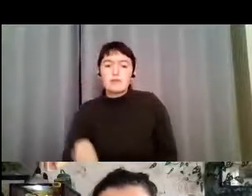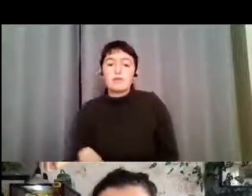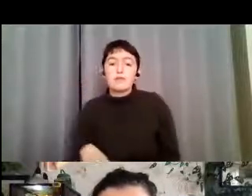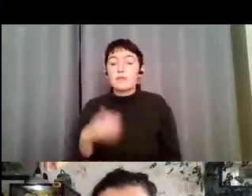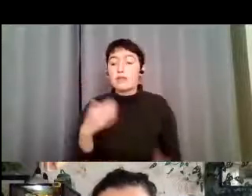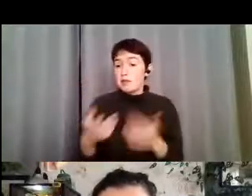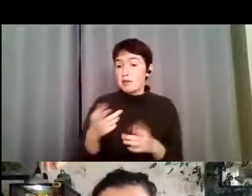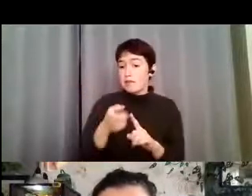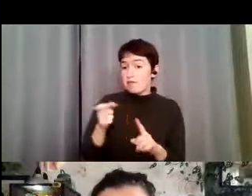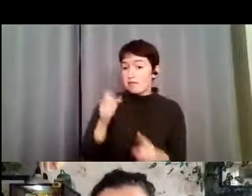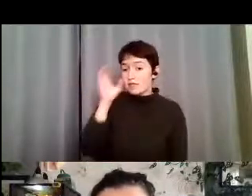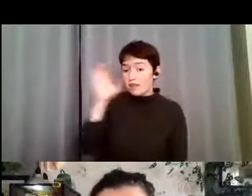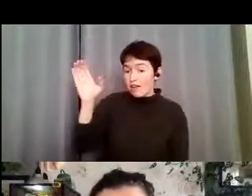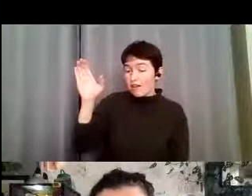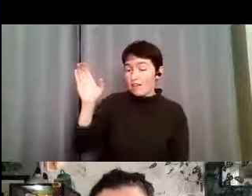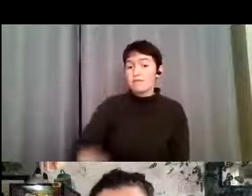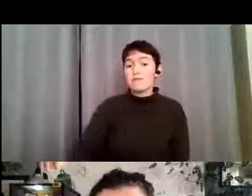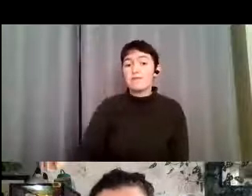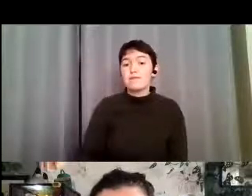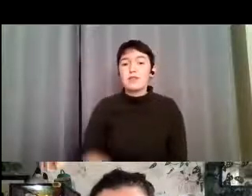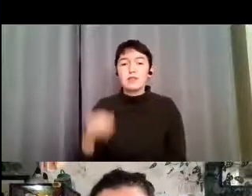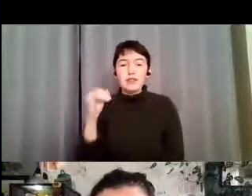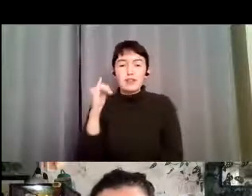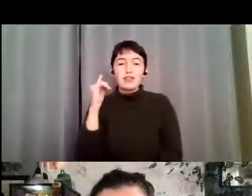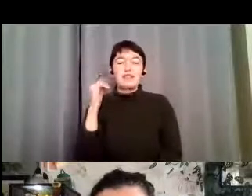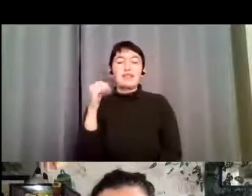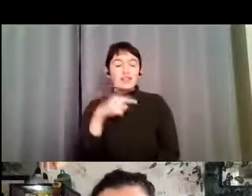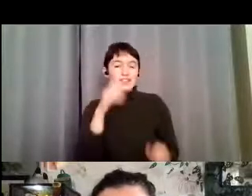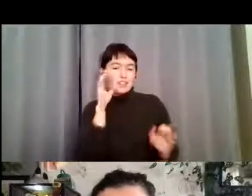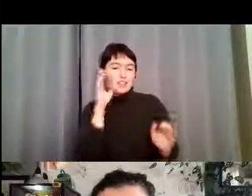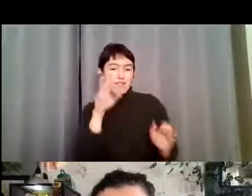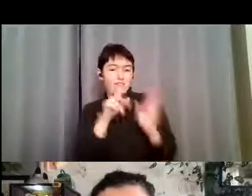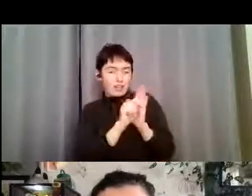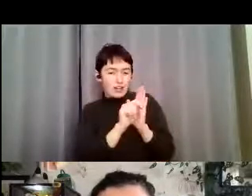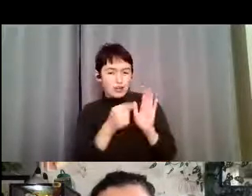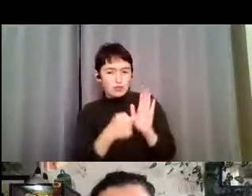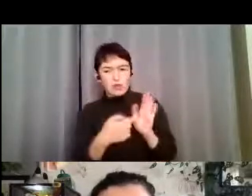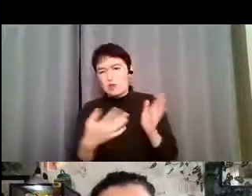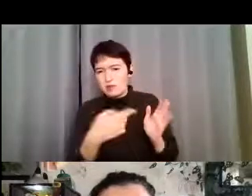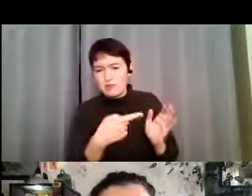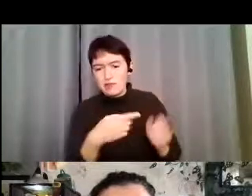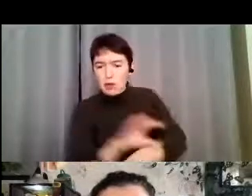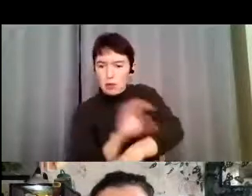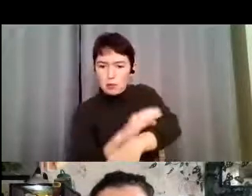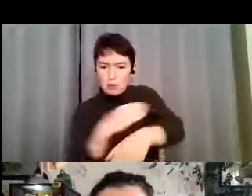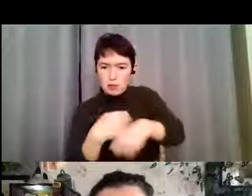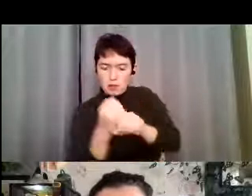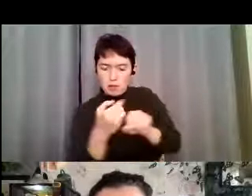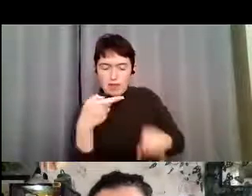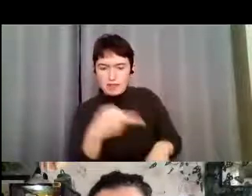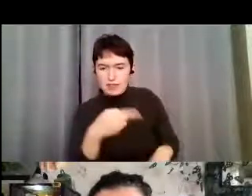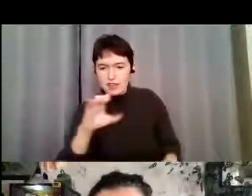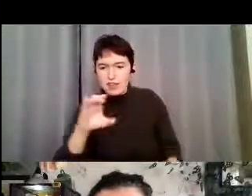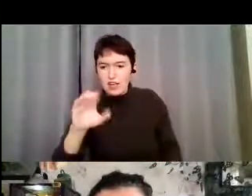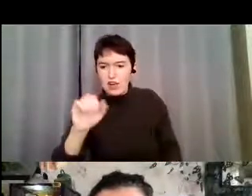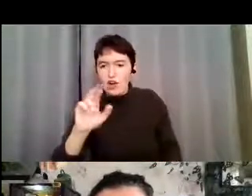here, you can see that if you were to peer really closely at the surface, and this is a cartoon, so this isn't a real video, but